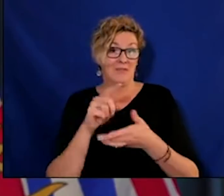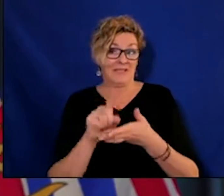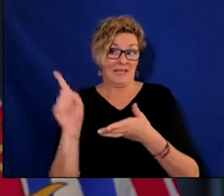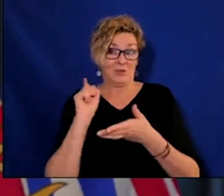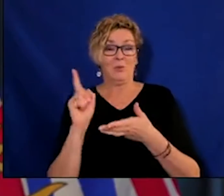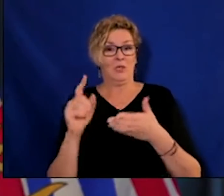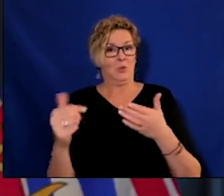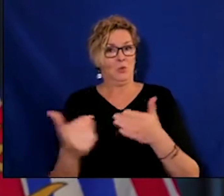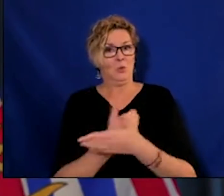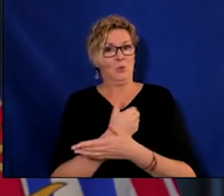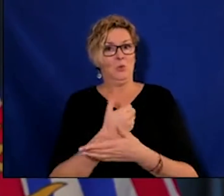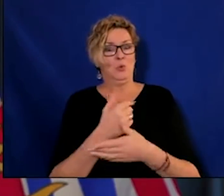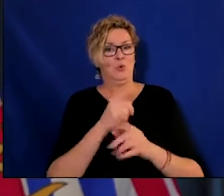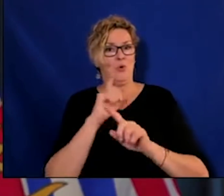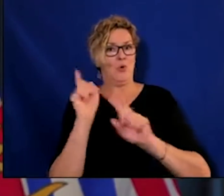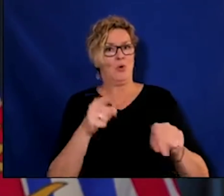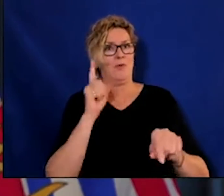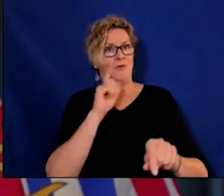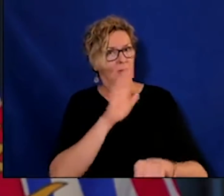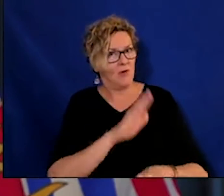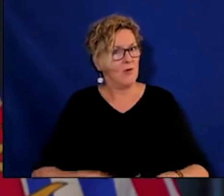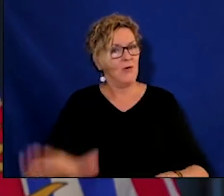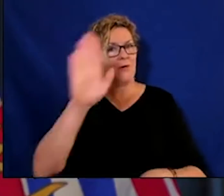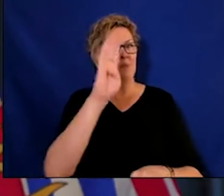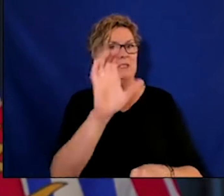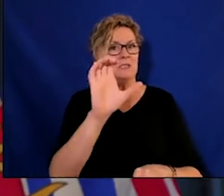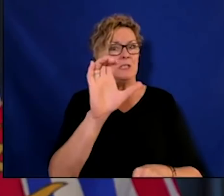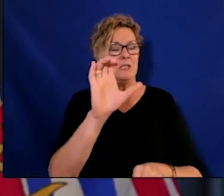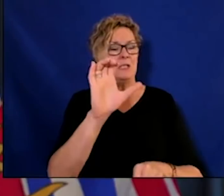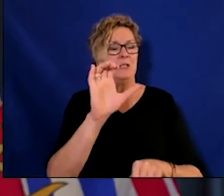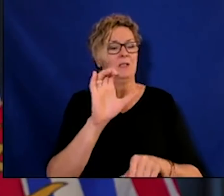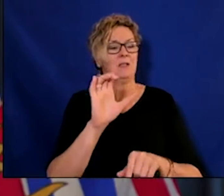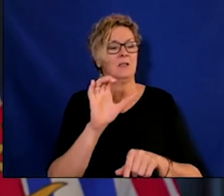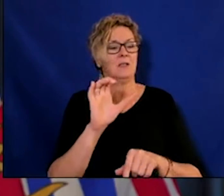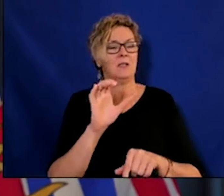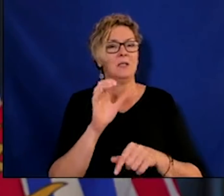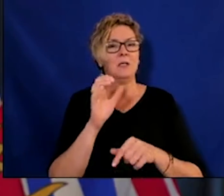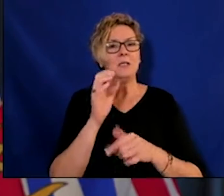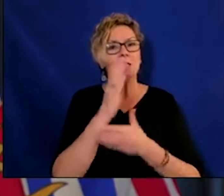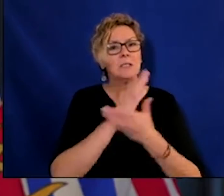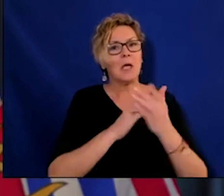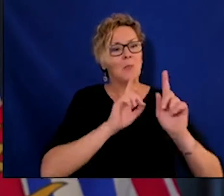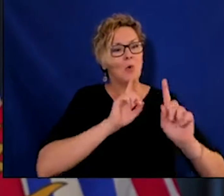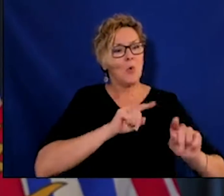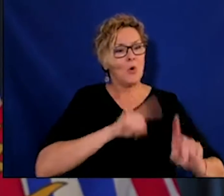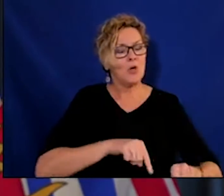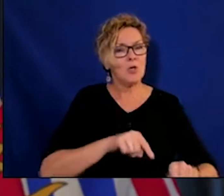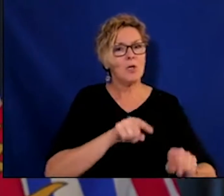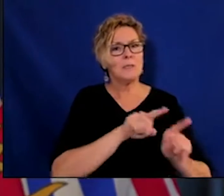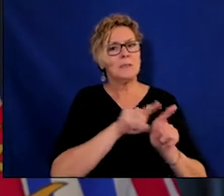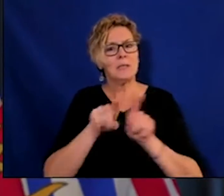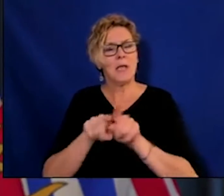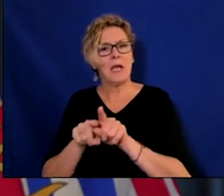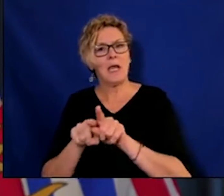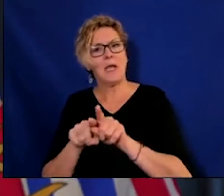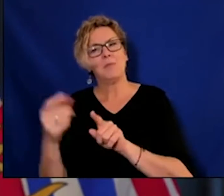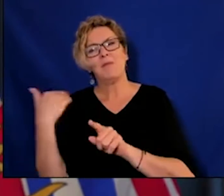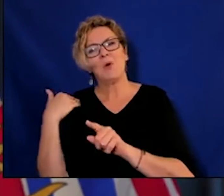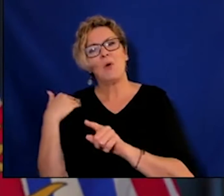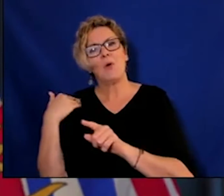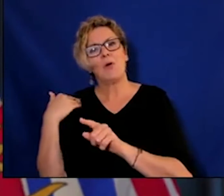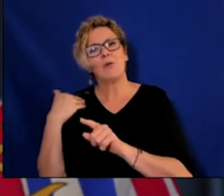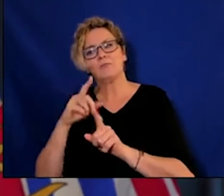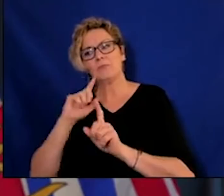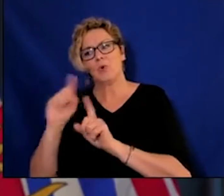Health and Vancouver Coastal, but there are some differences, and they do apply across the province. And to be